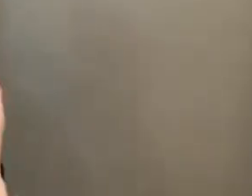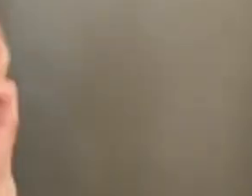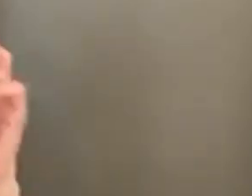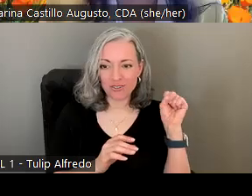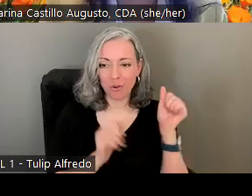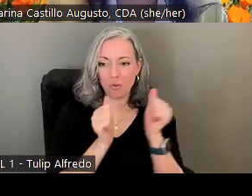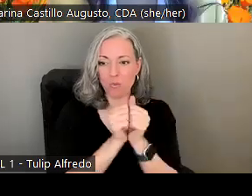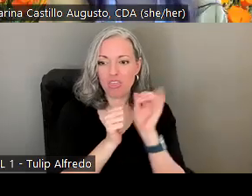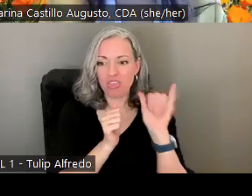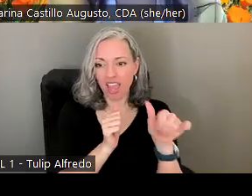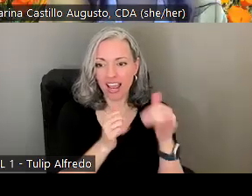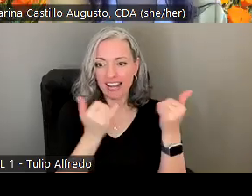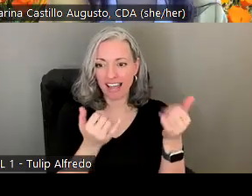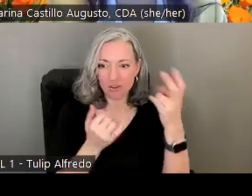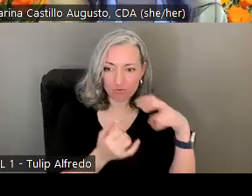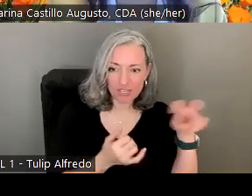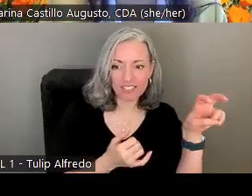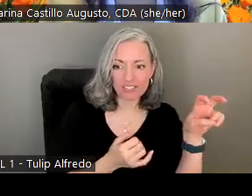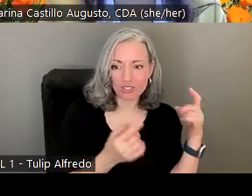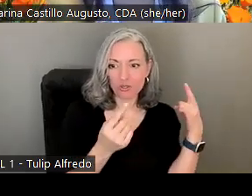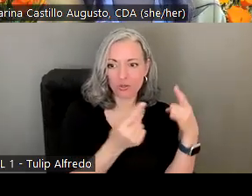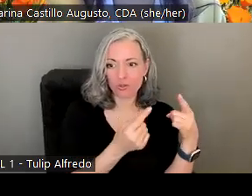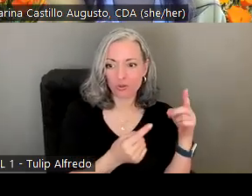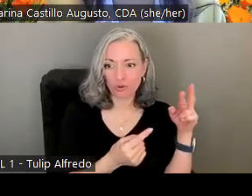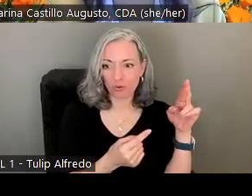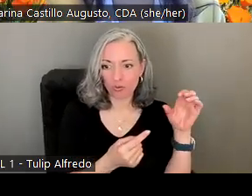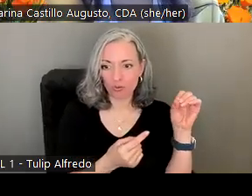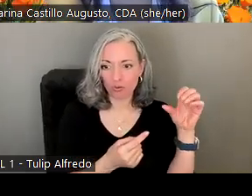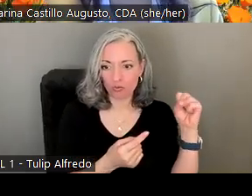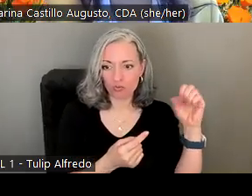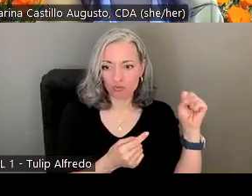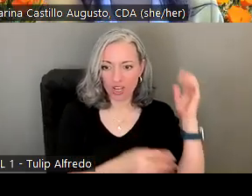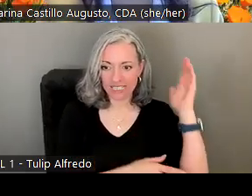that, I'd like to transition to Ross's presentation on the